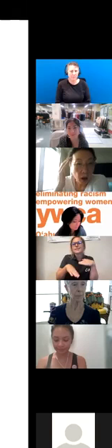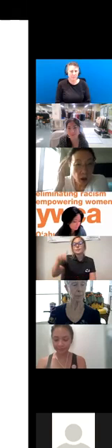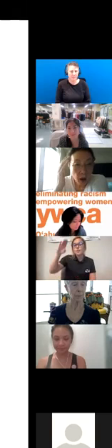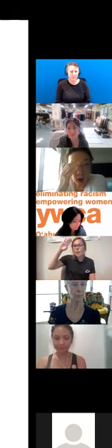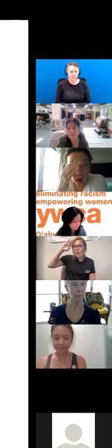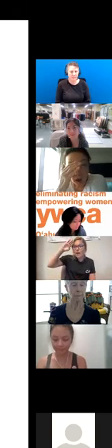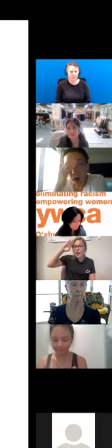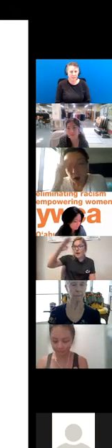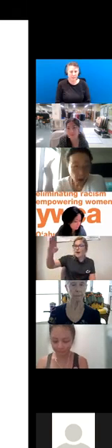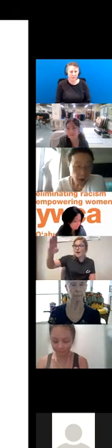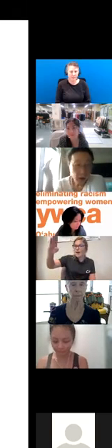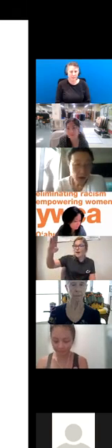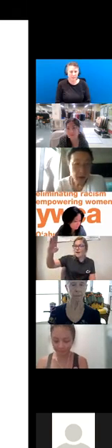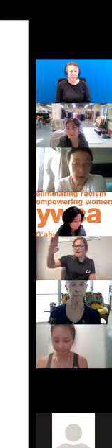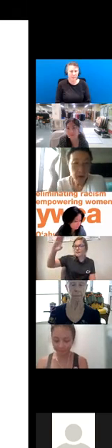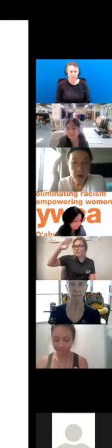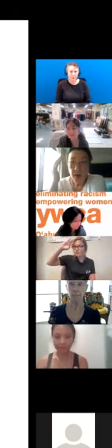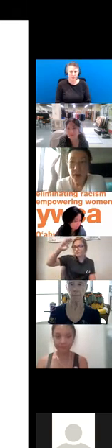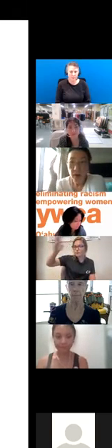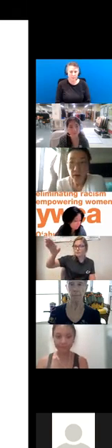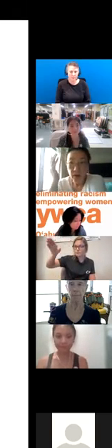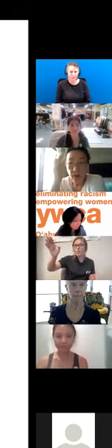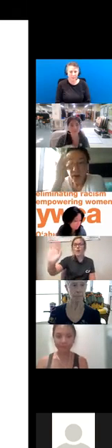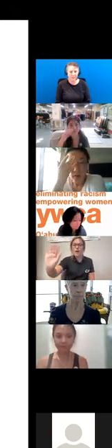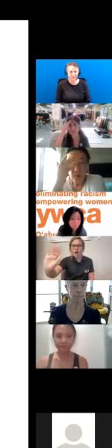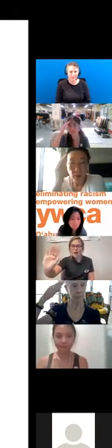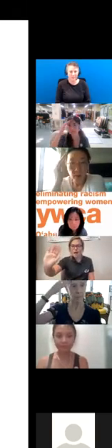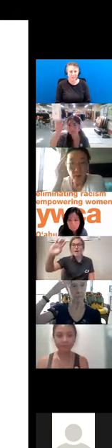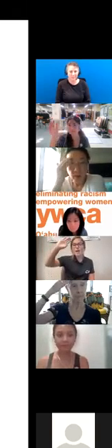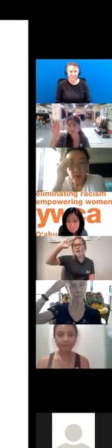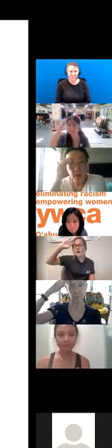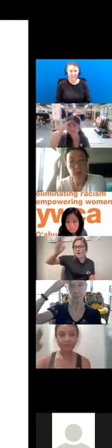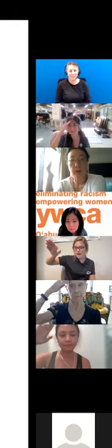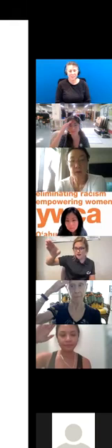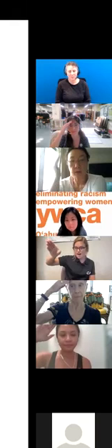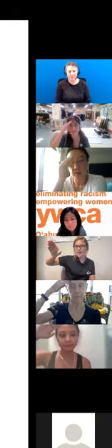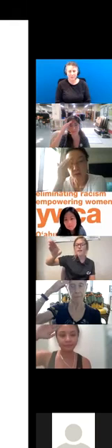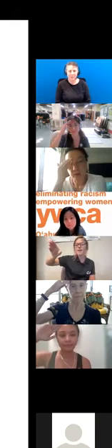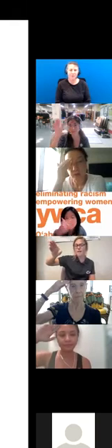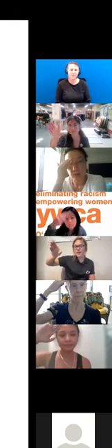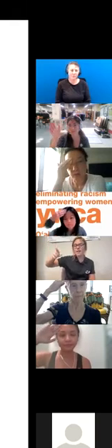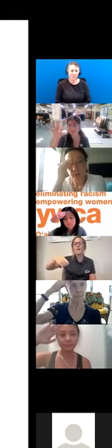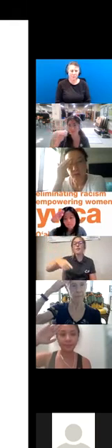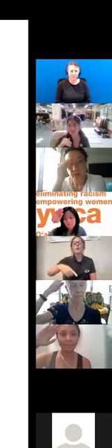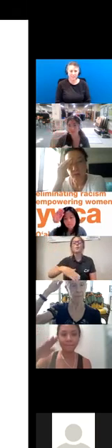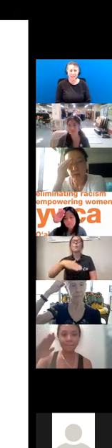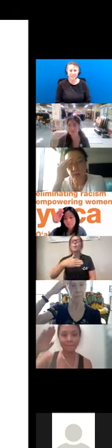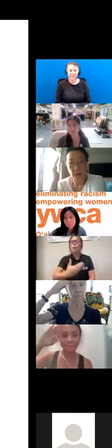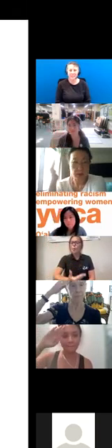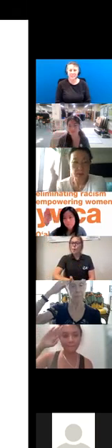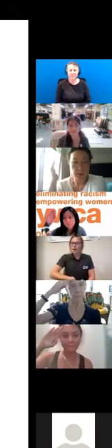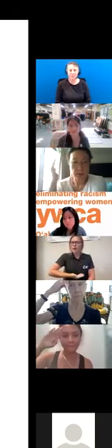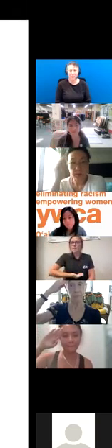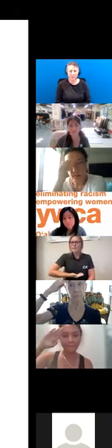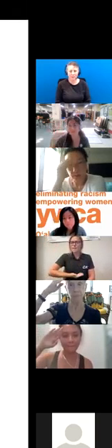This is some basic sign. Hello. Hello. You can either wave hello or you do hello like